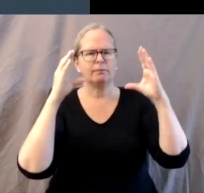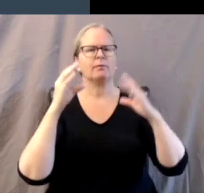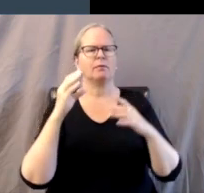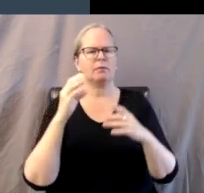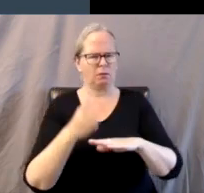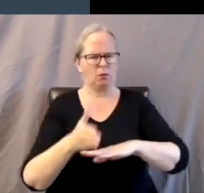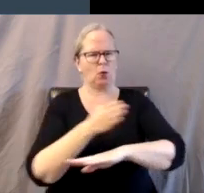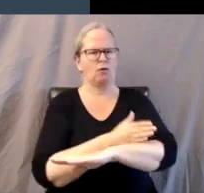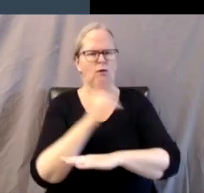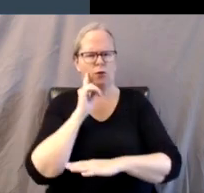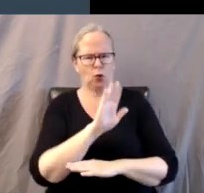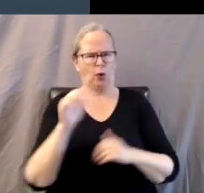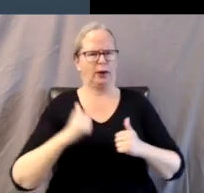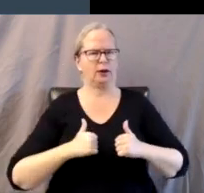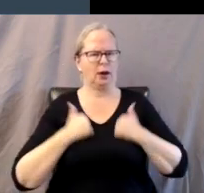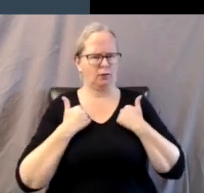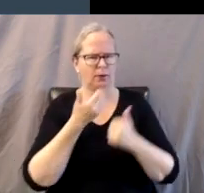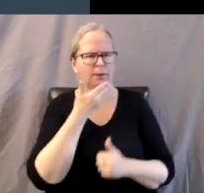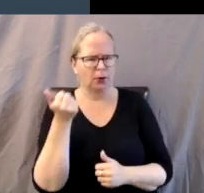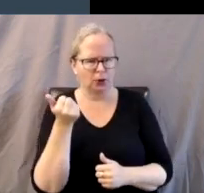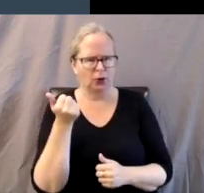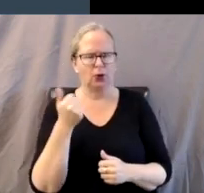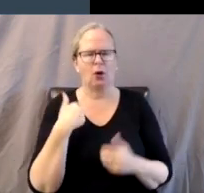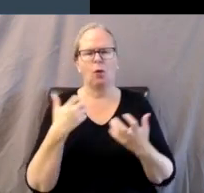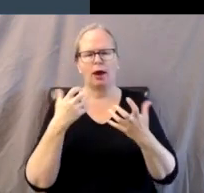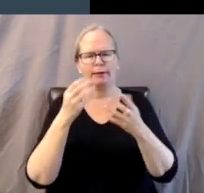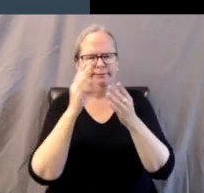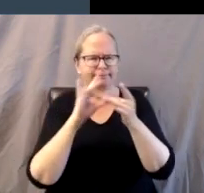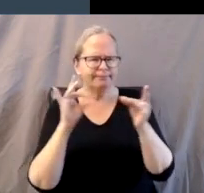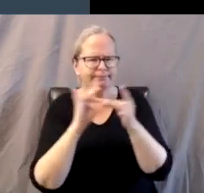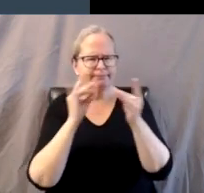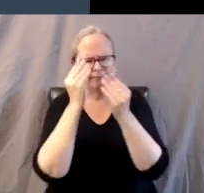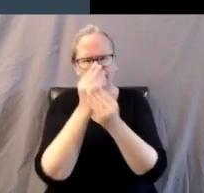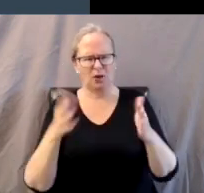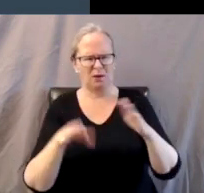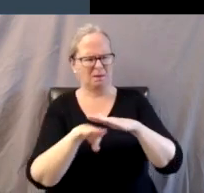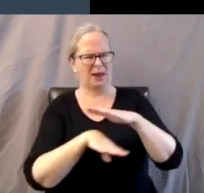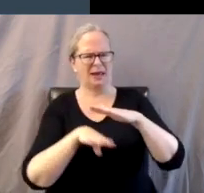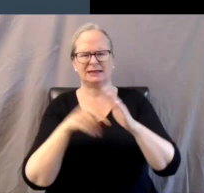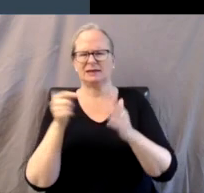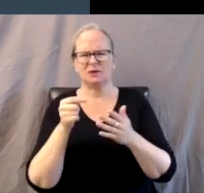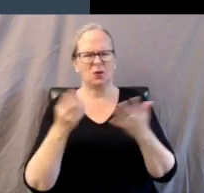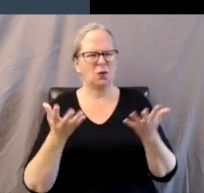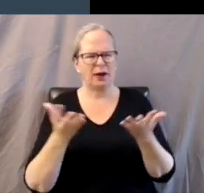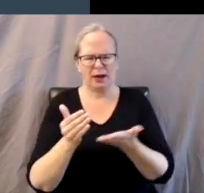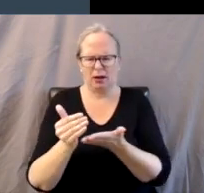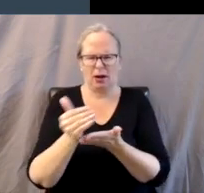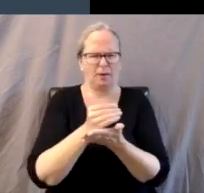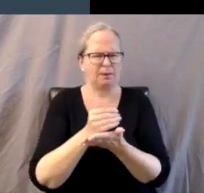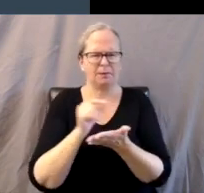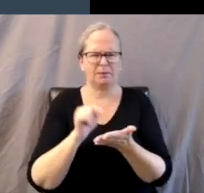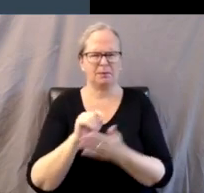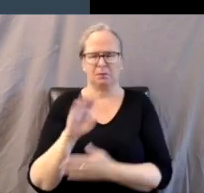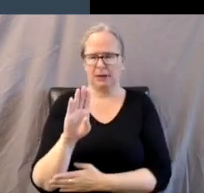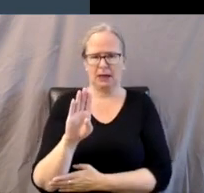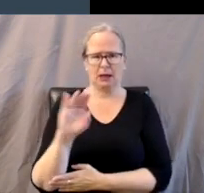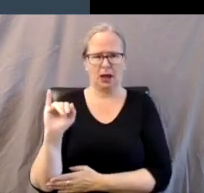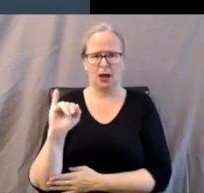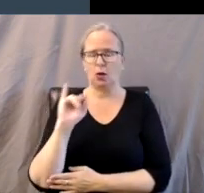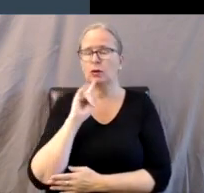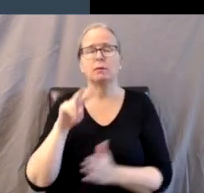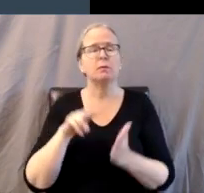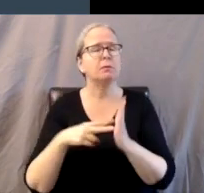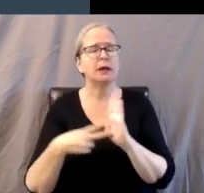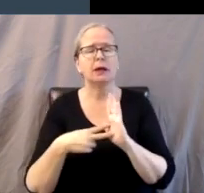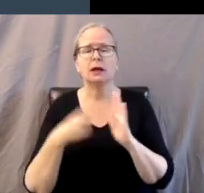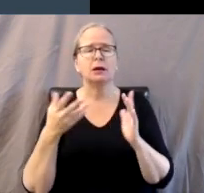guys on what basic income actually is, engage you in a way that you can get some